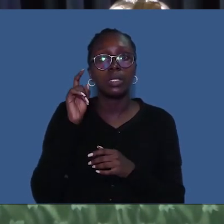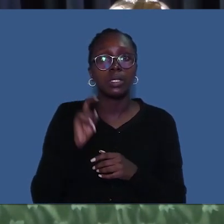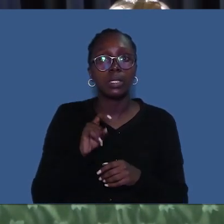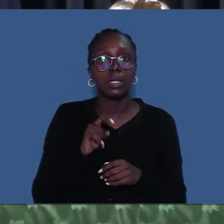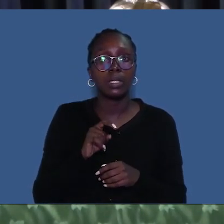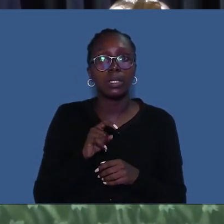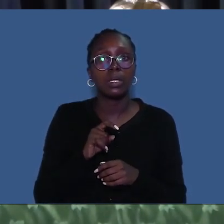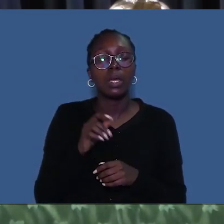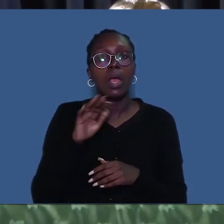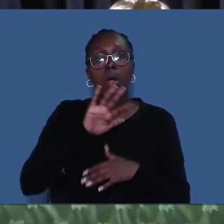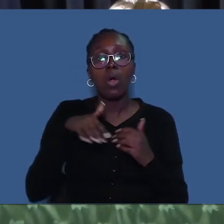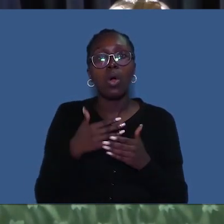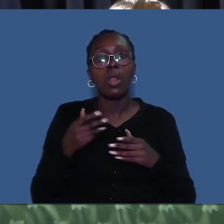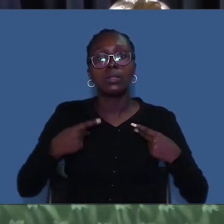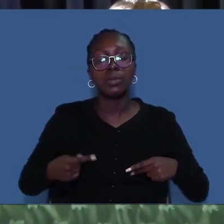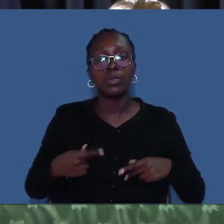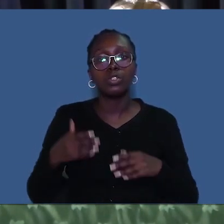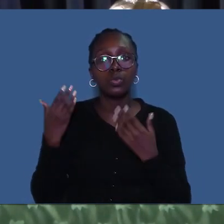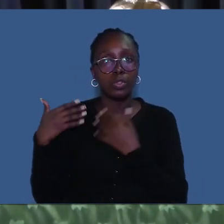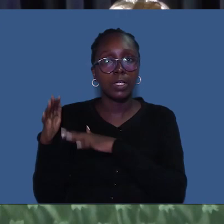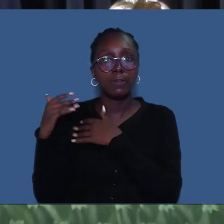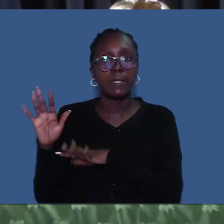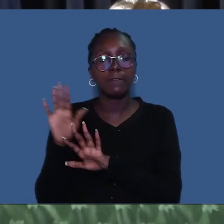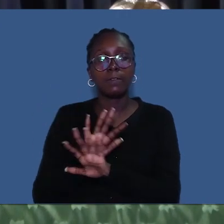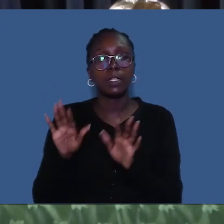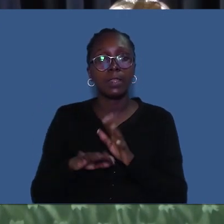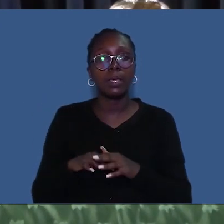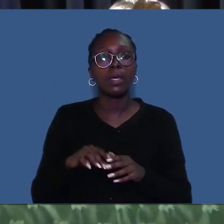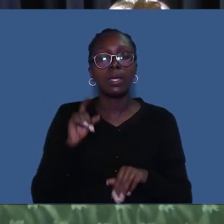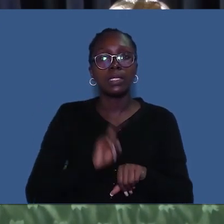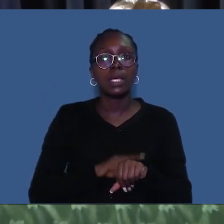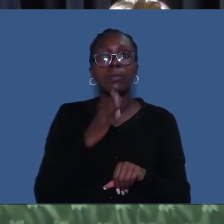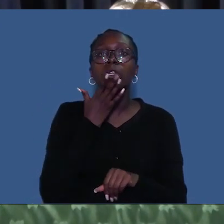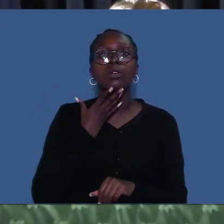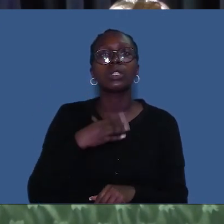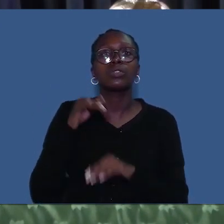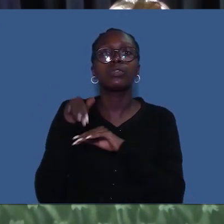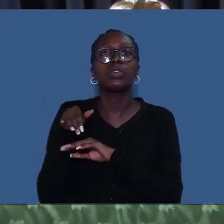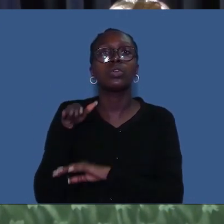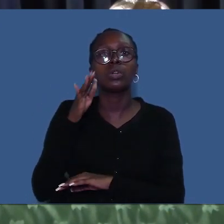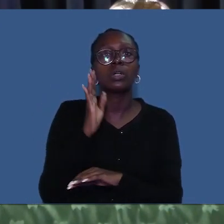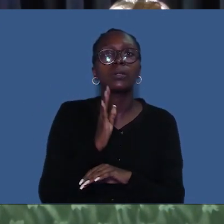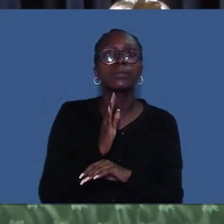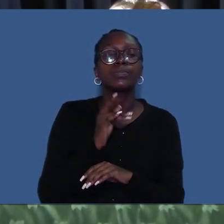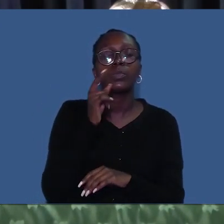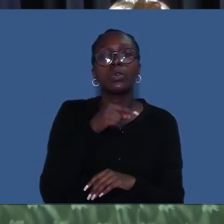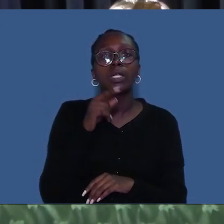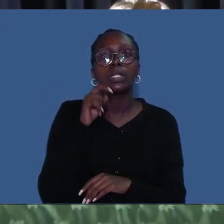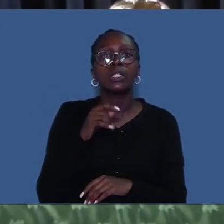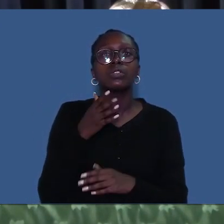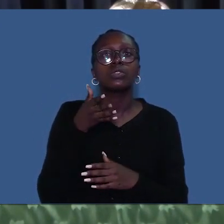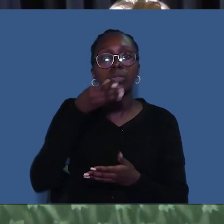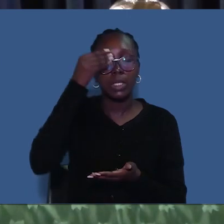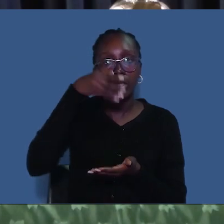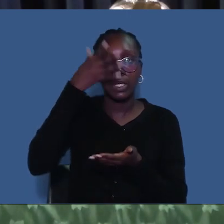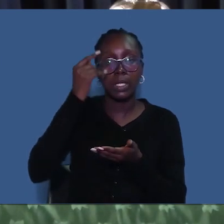give up everything for him. We certainly cannot compare following Jesus with service to the nation, but we can learn from the disciples